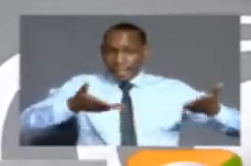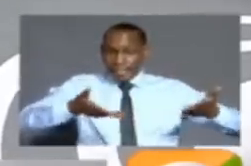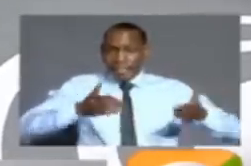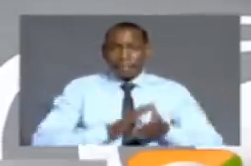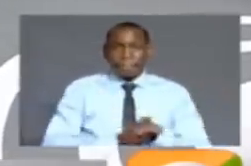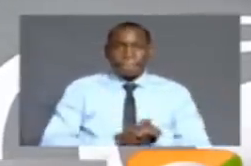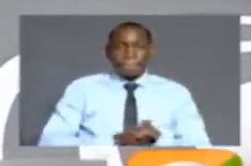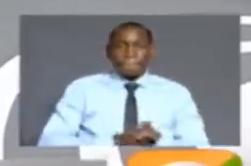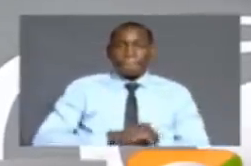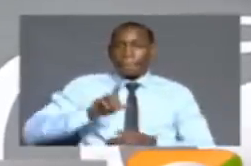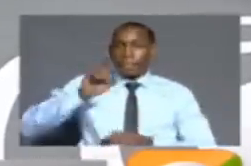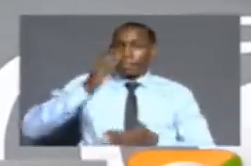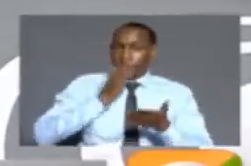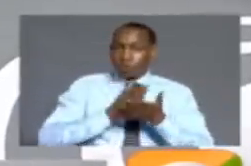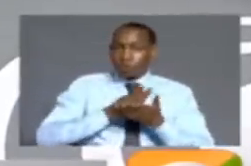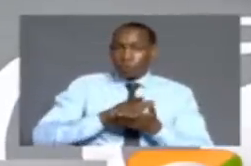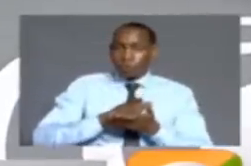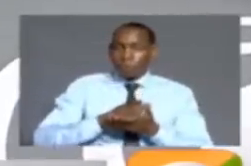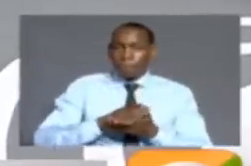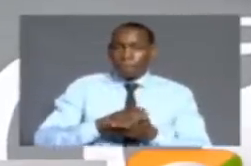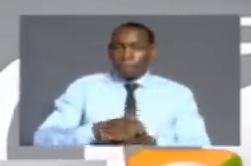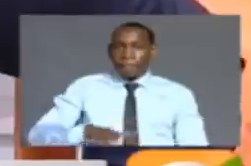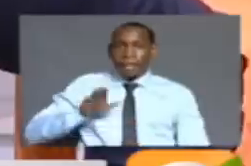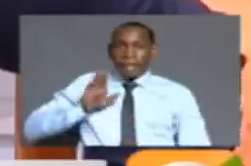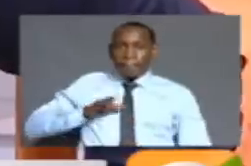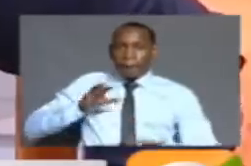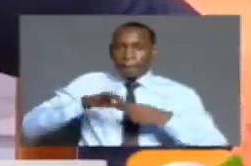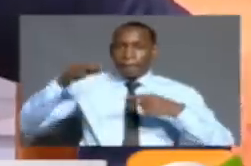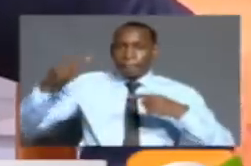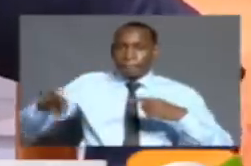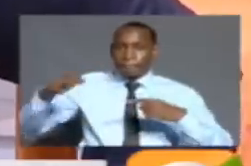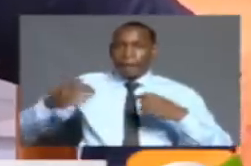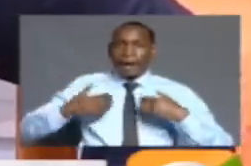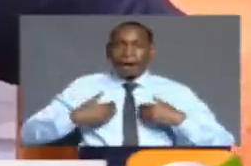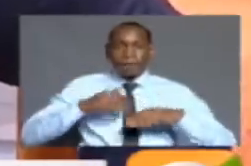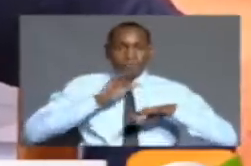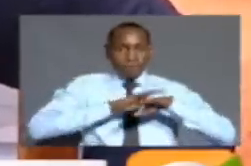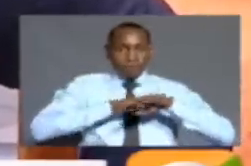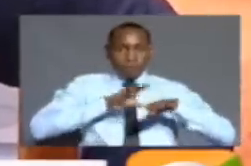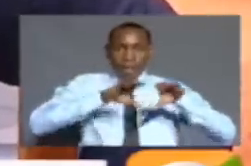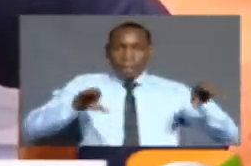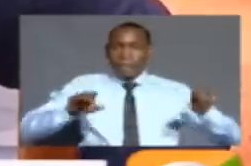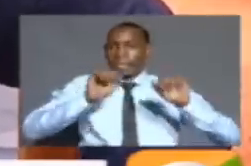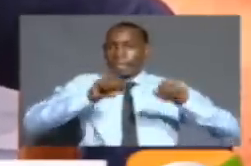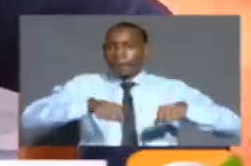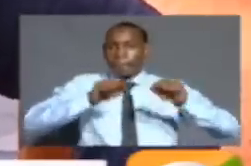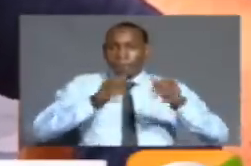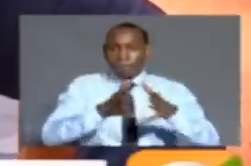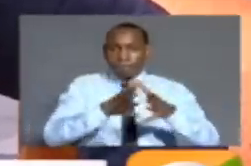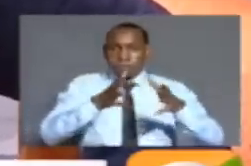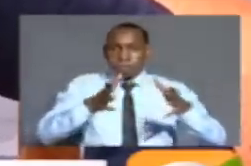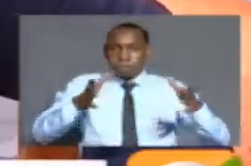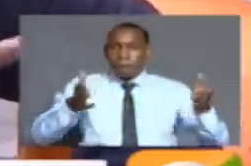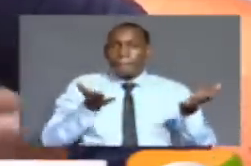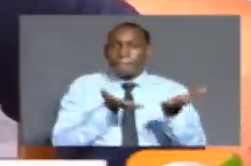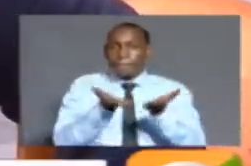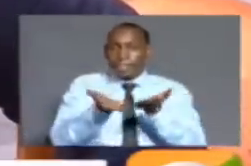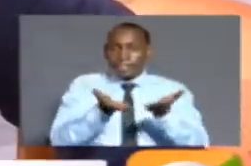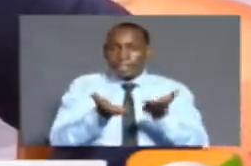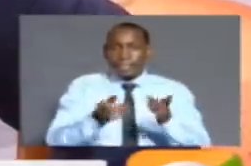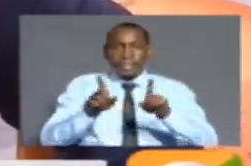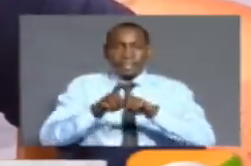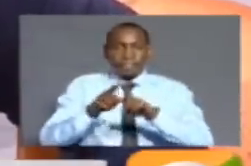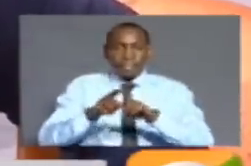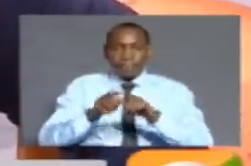that we need to make sure that mama mboga has a good market to be able to expand her business. And this goes back to